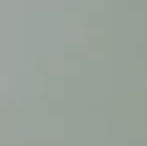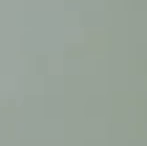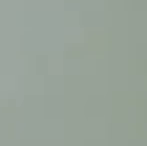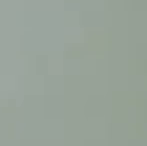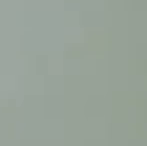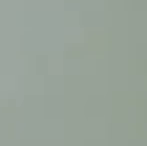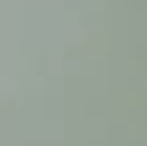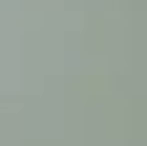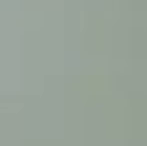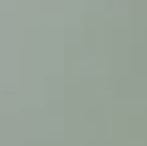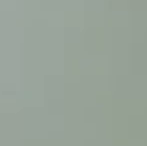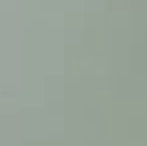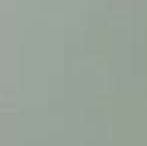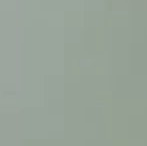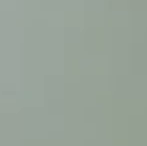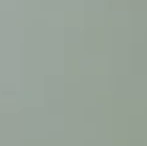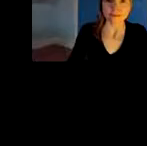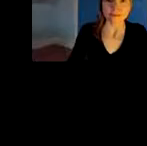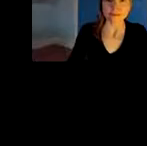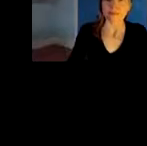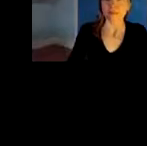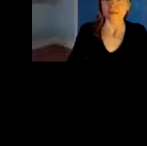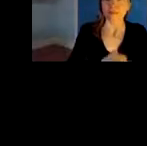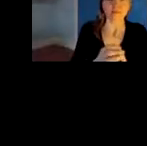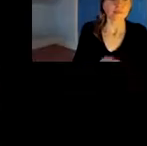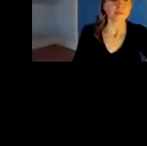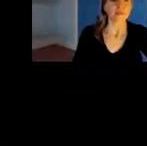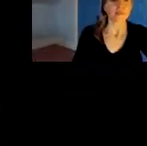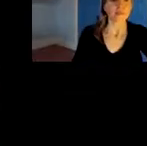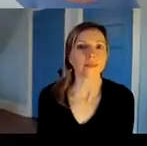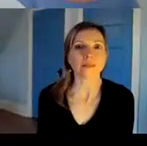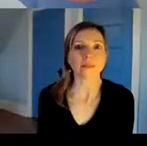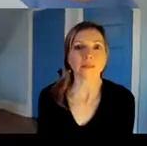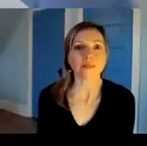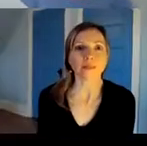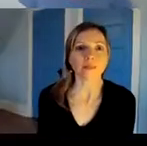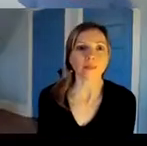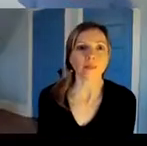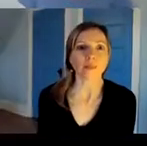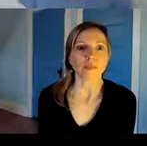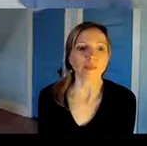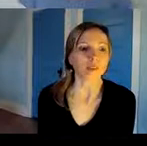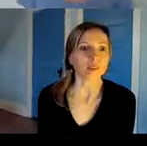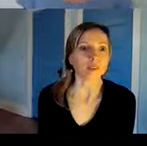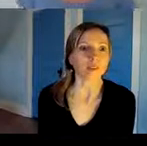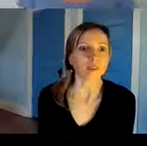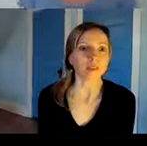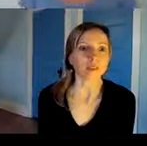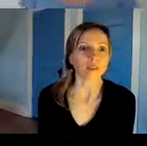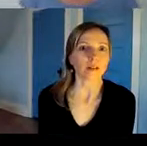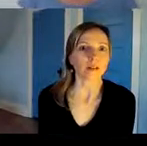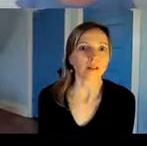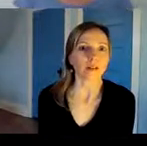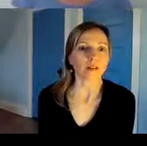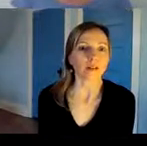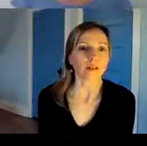speaker, Colleen Cirillo. I'm so thrilled that Colleen is here. And perhaps you might've read online Colleen's bio,